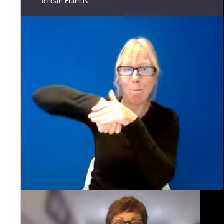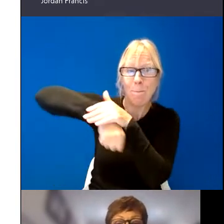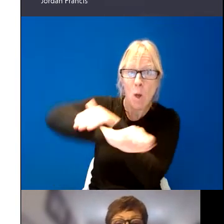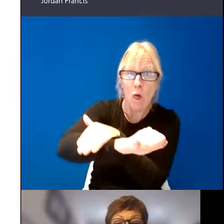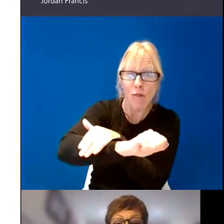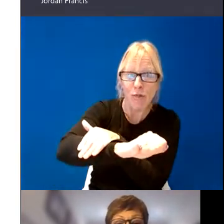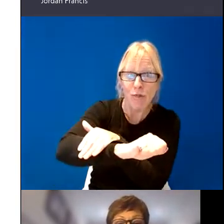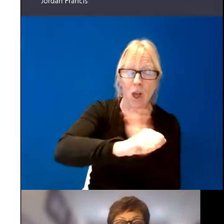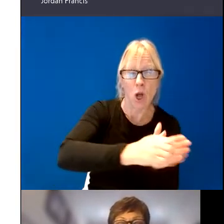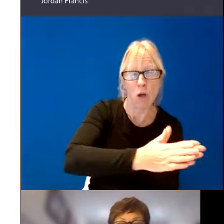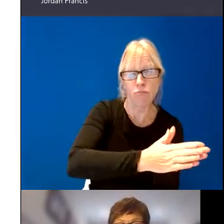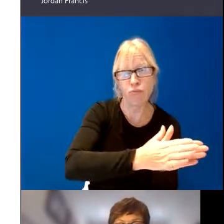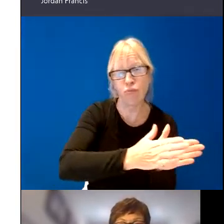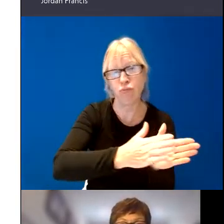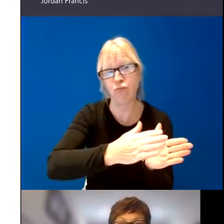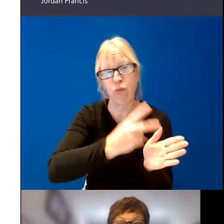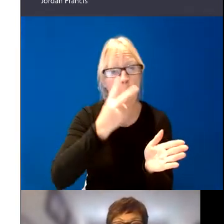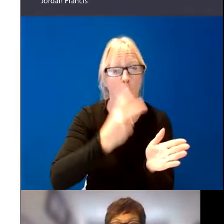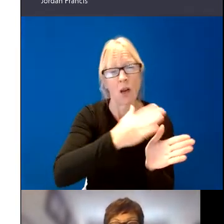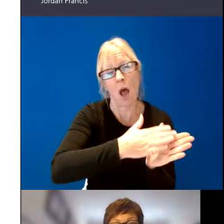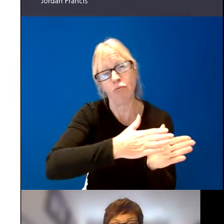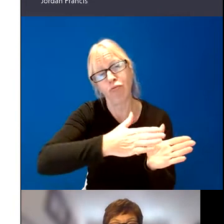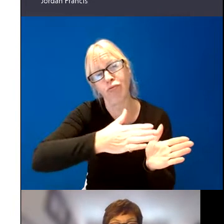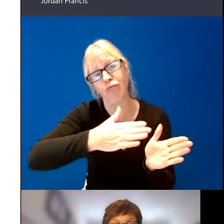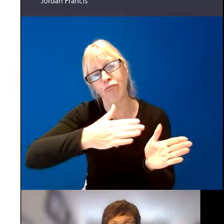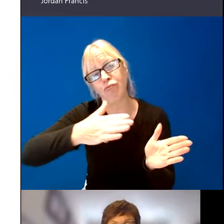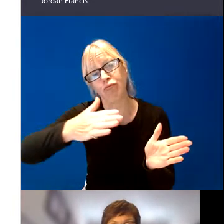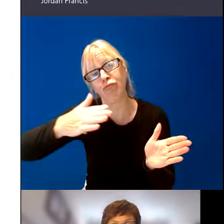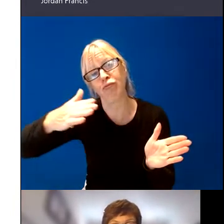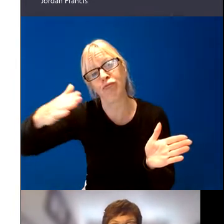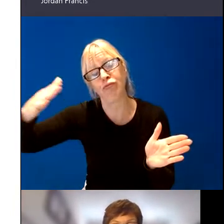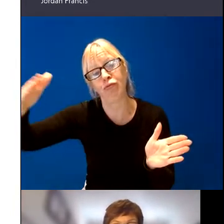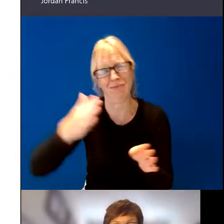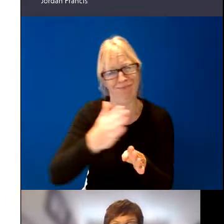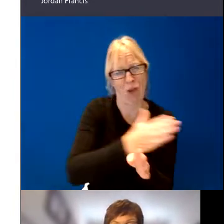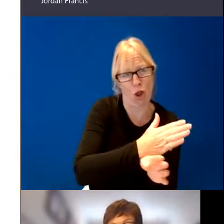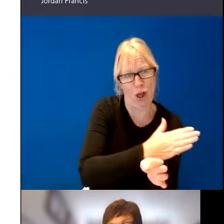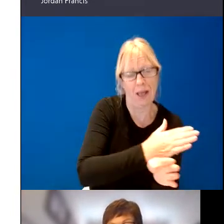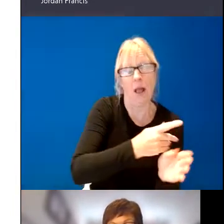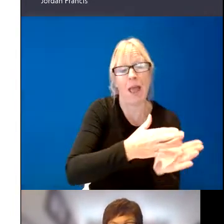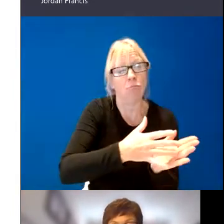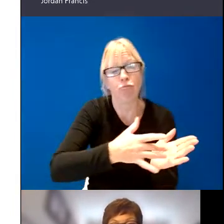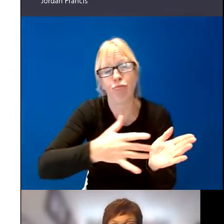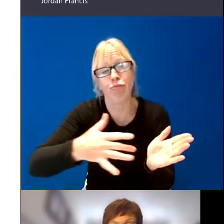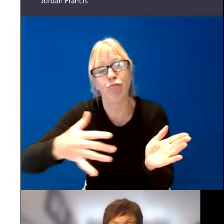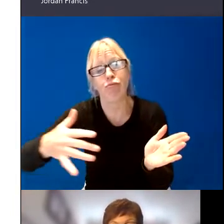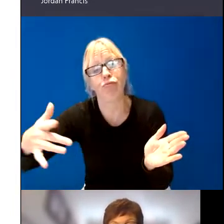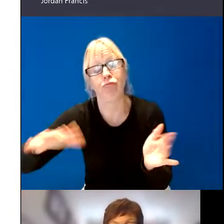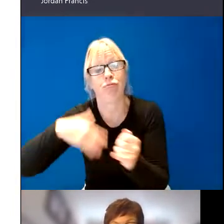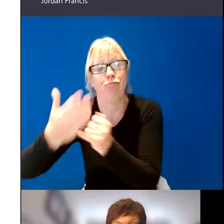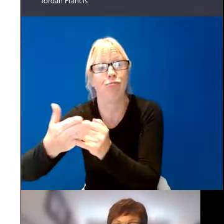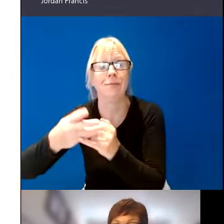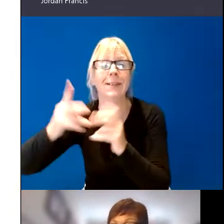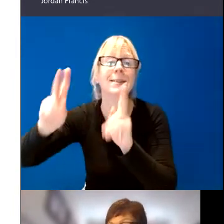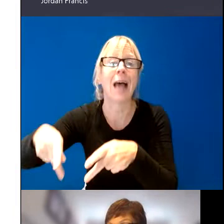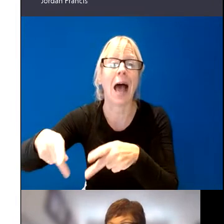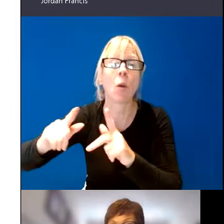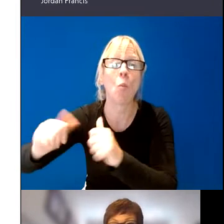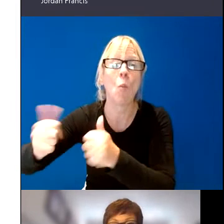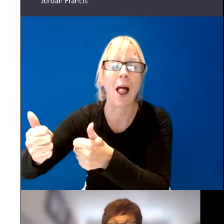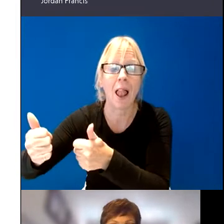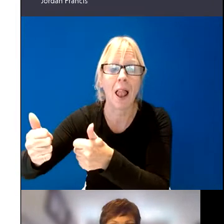approach throughout life. Right the way through from best start in life through to ageing and dying well. We've also got